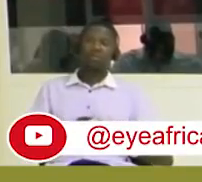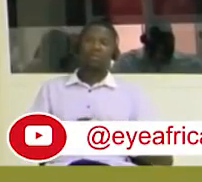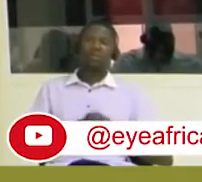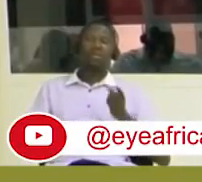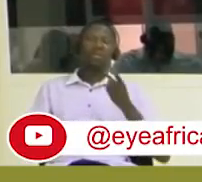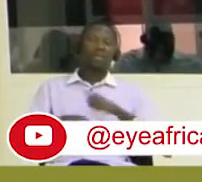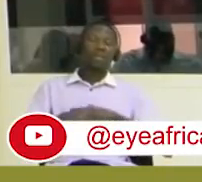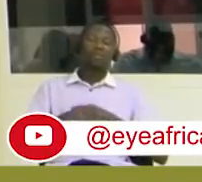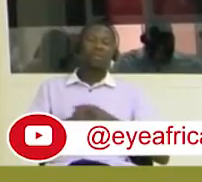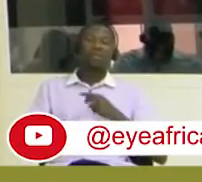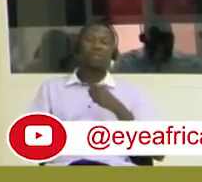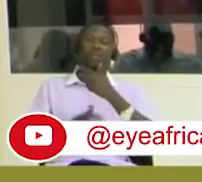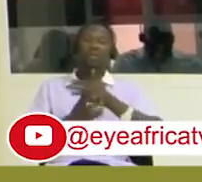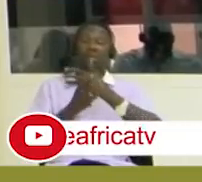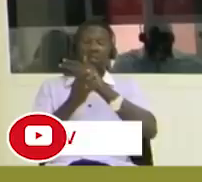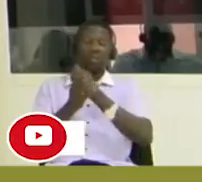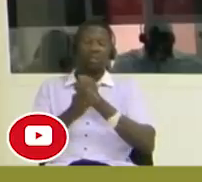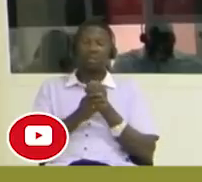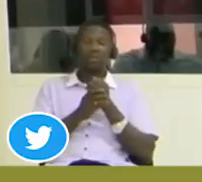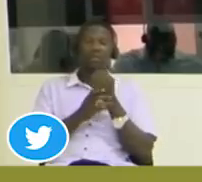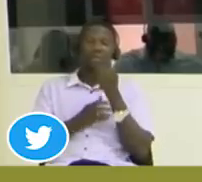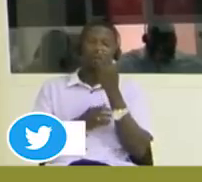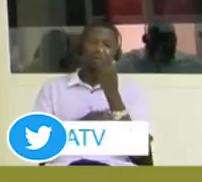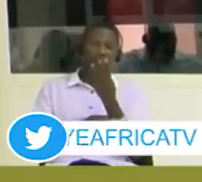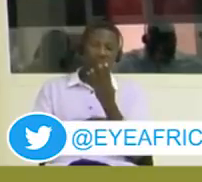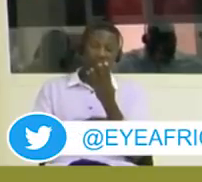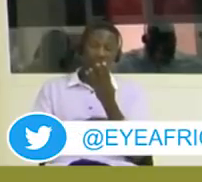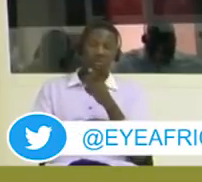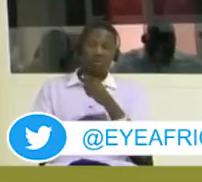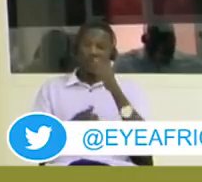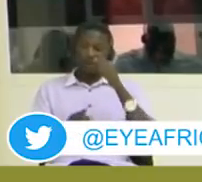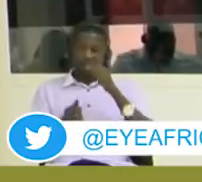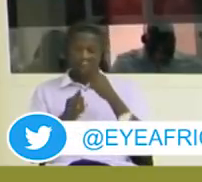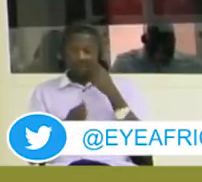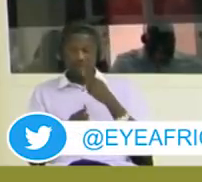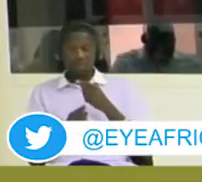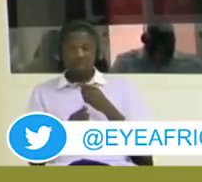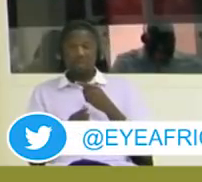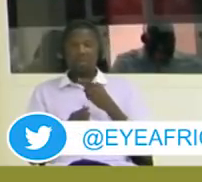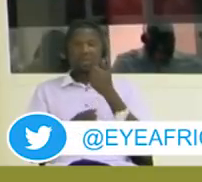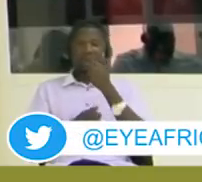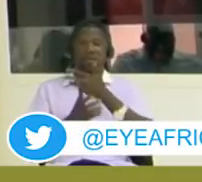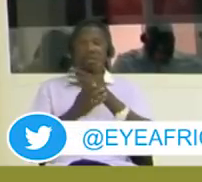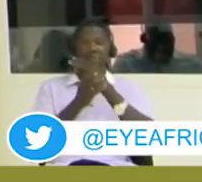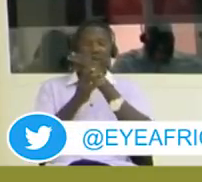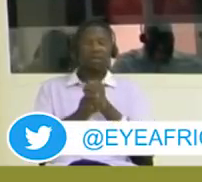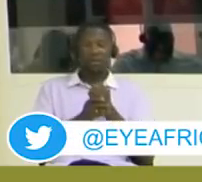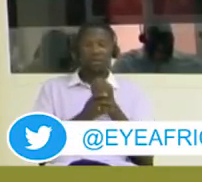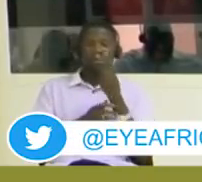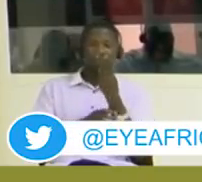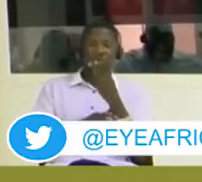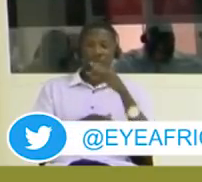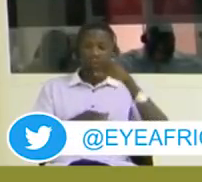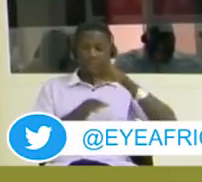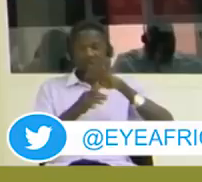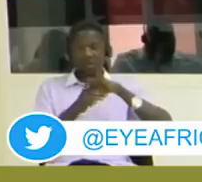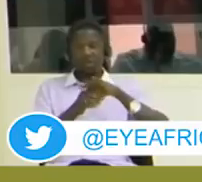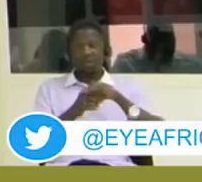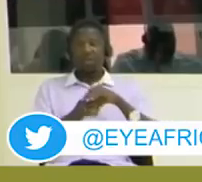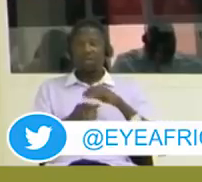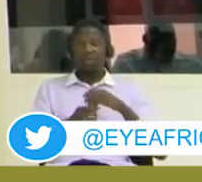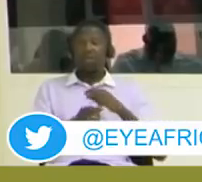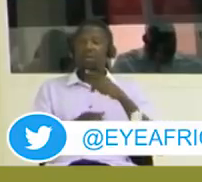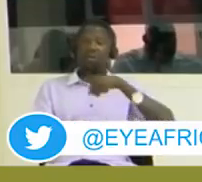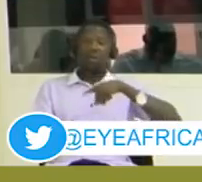look at the results of the 1992 elections, it was basically a landslide for the